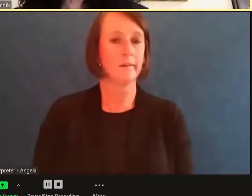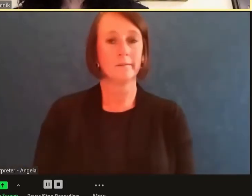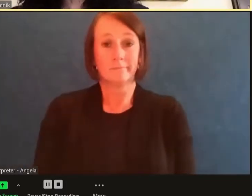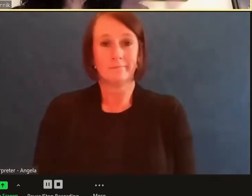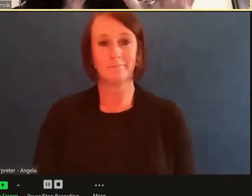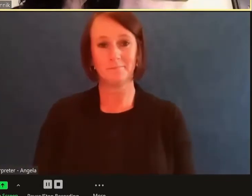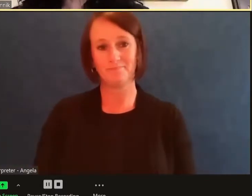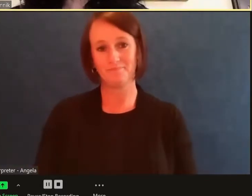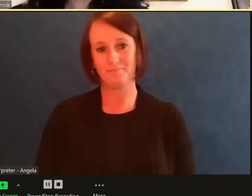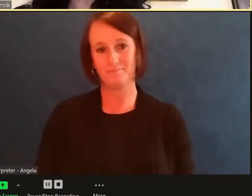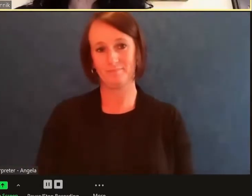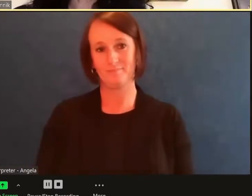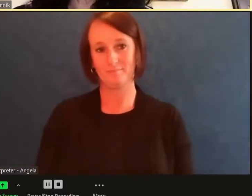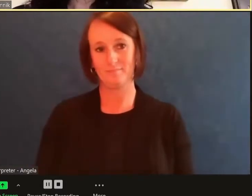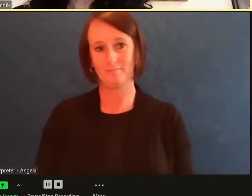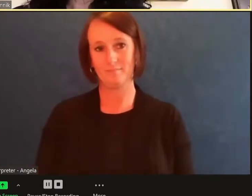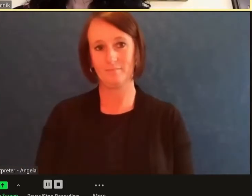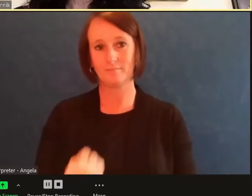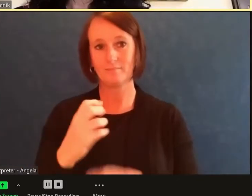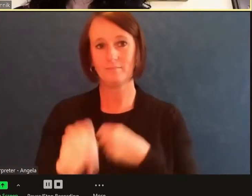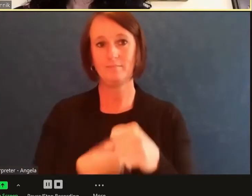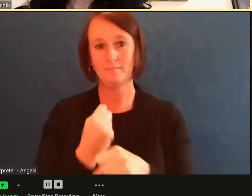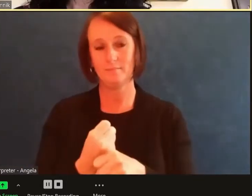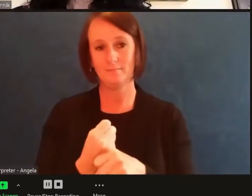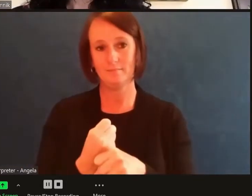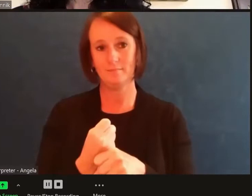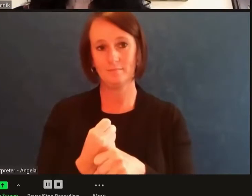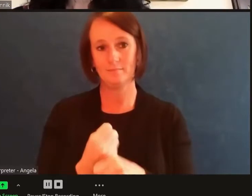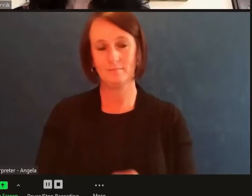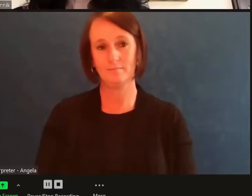Well, and how many years has that been now?